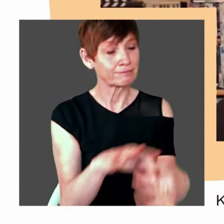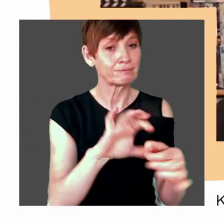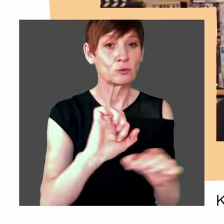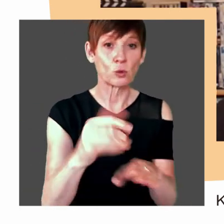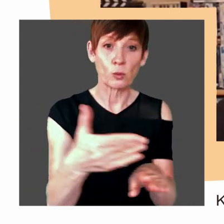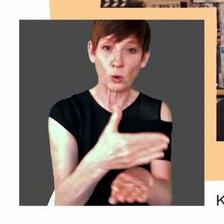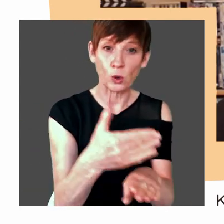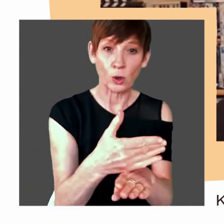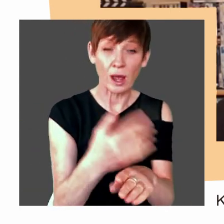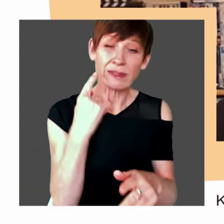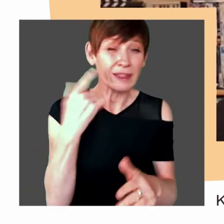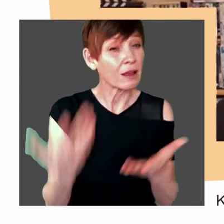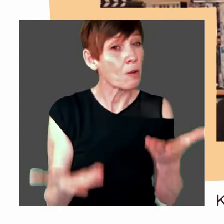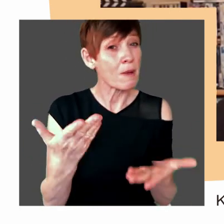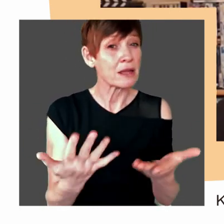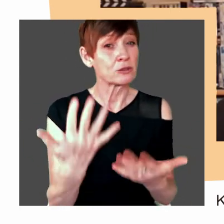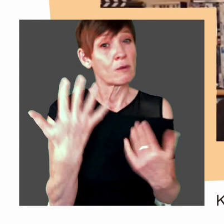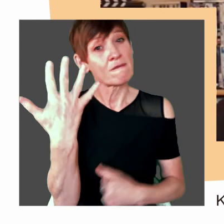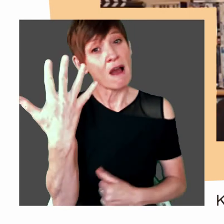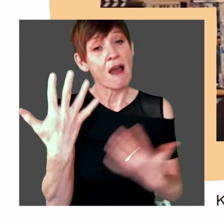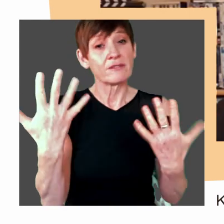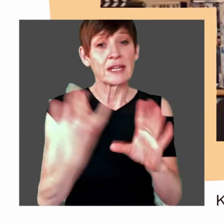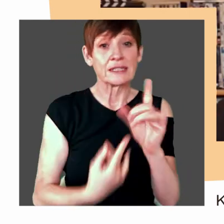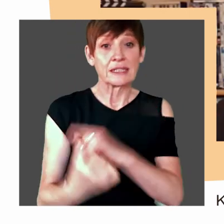maybe 5 years ago or 10 years ago.